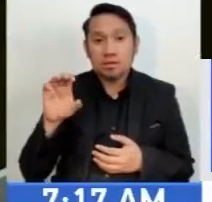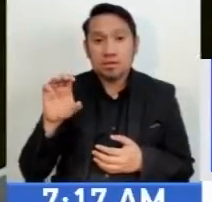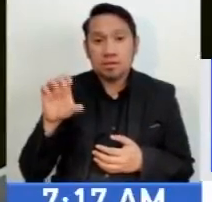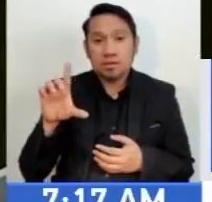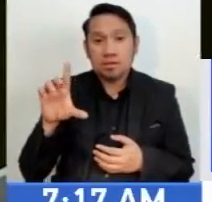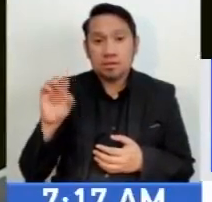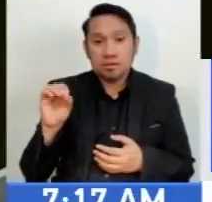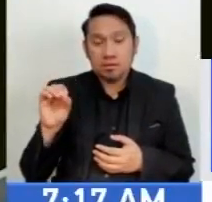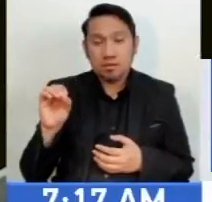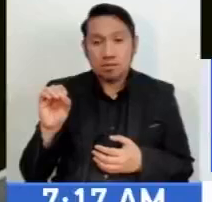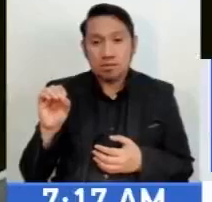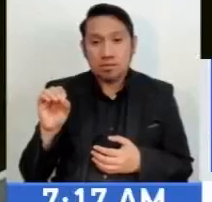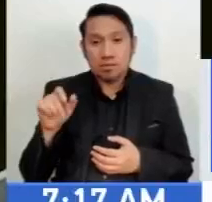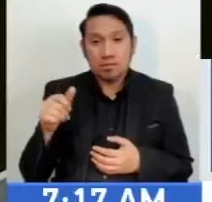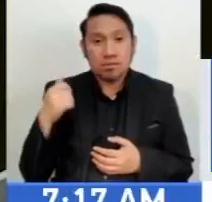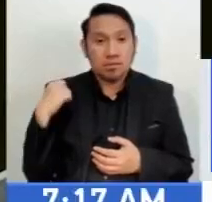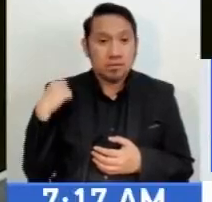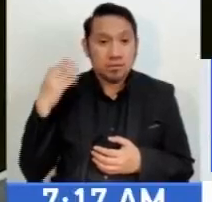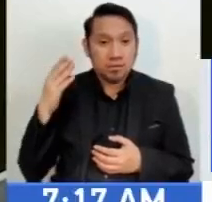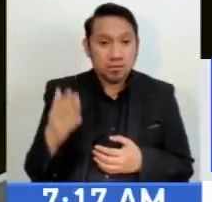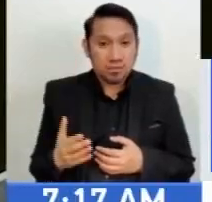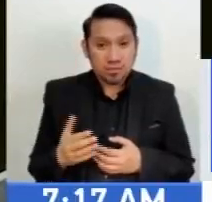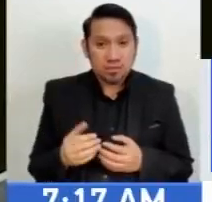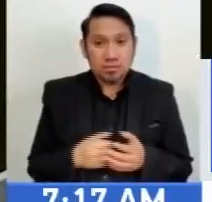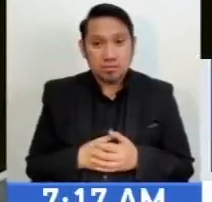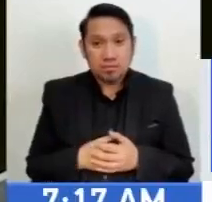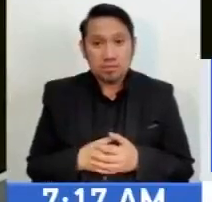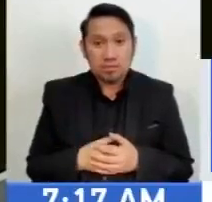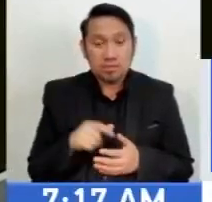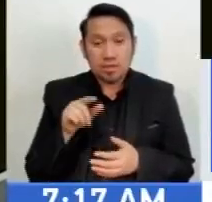as the Chairman of the Executive Committee.